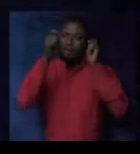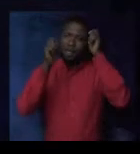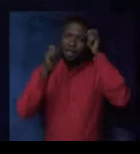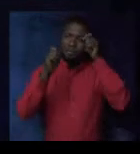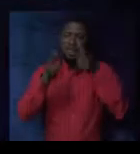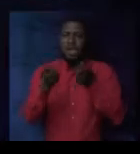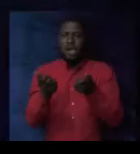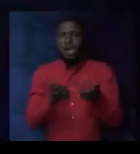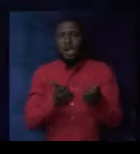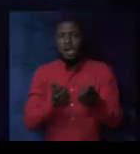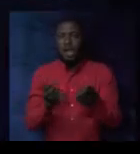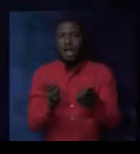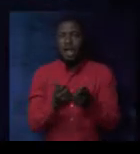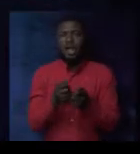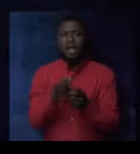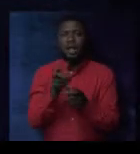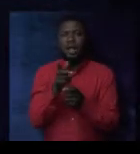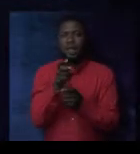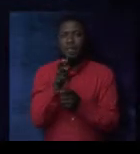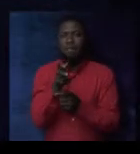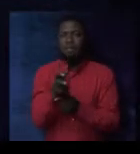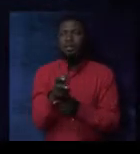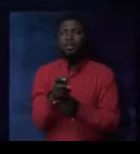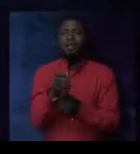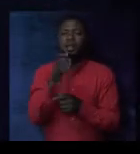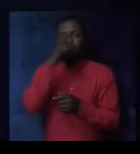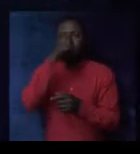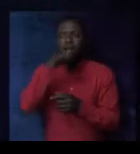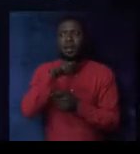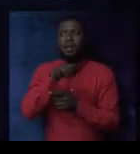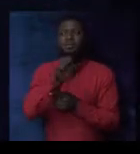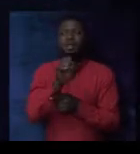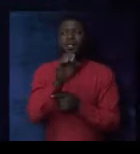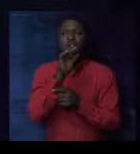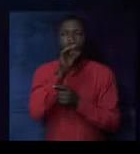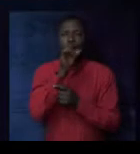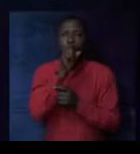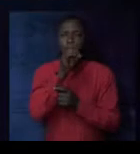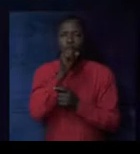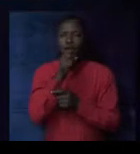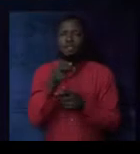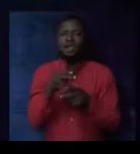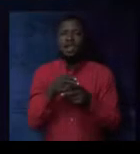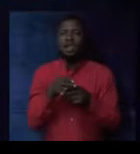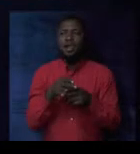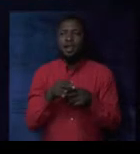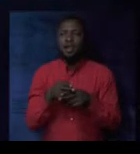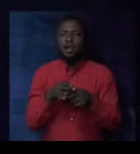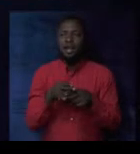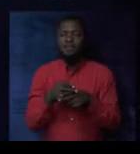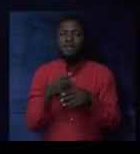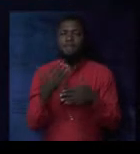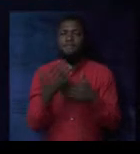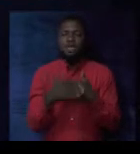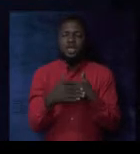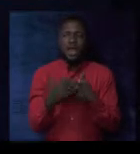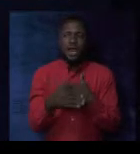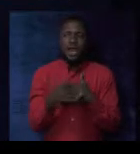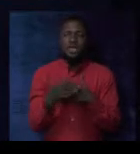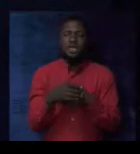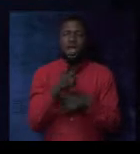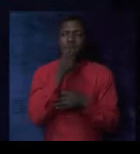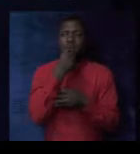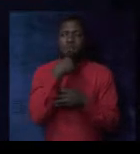hat, car, caterpillar, elephant, orange, knife,